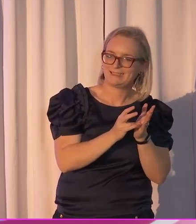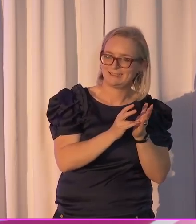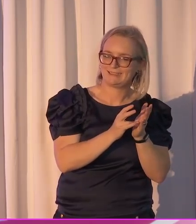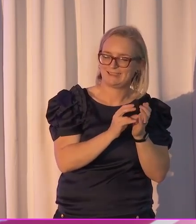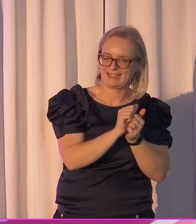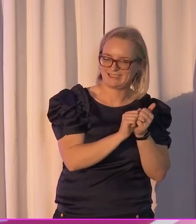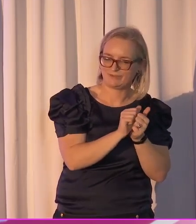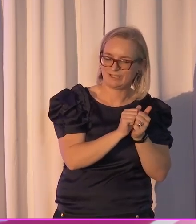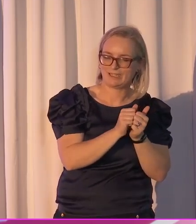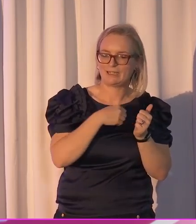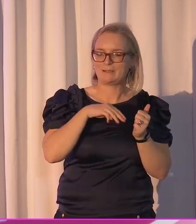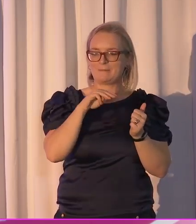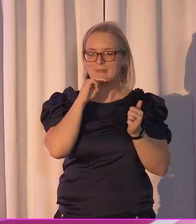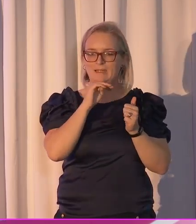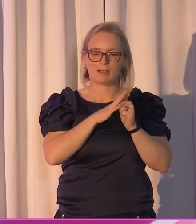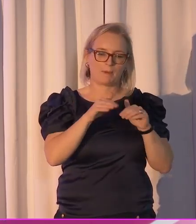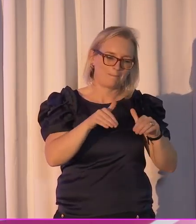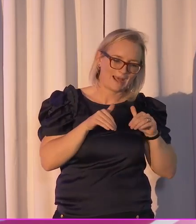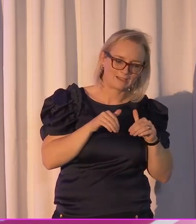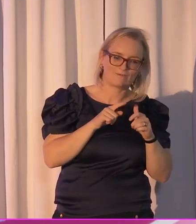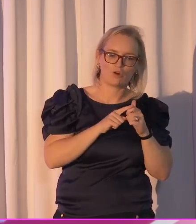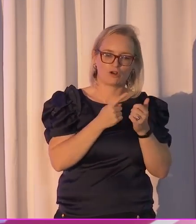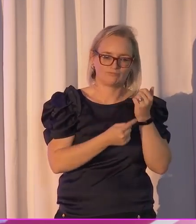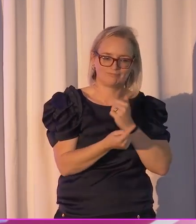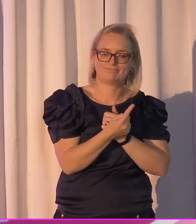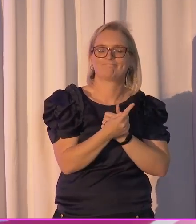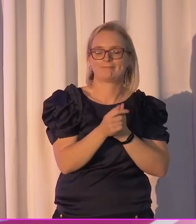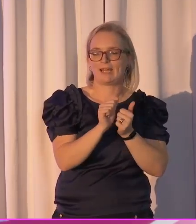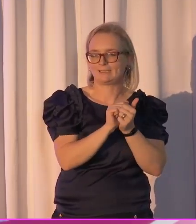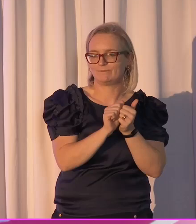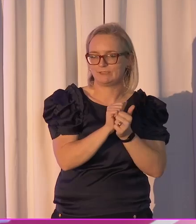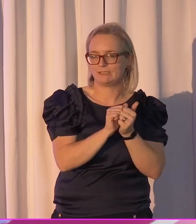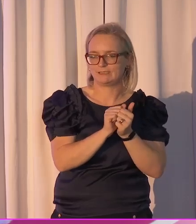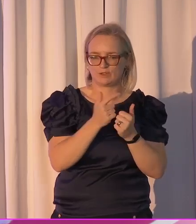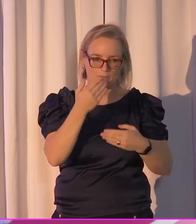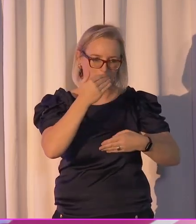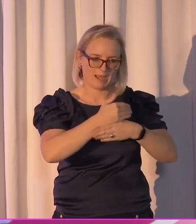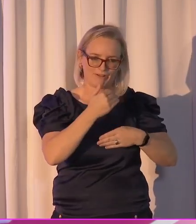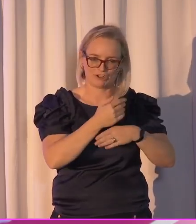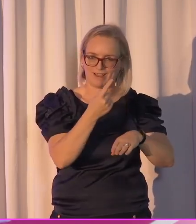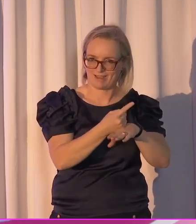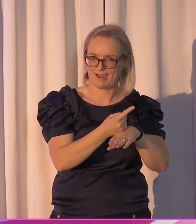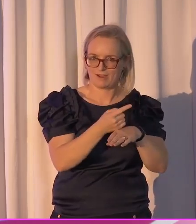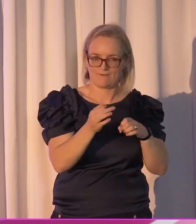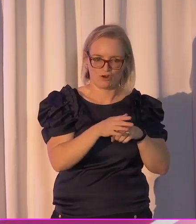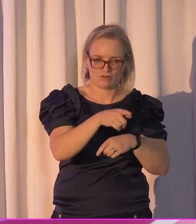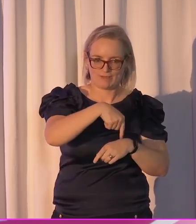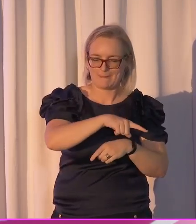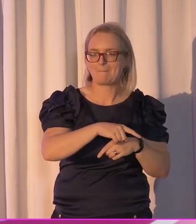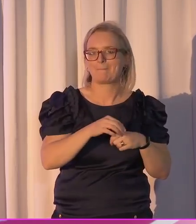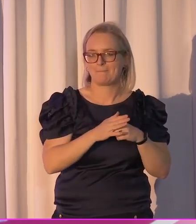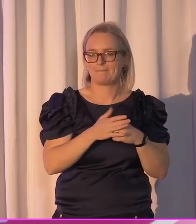more time spent on passive and solitary activities. Barriers to participation in social and